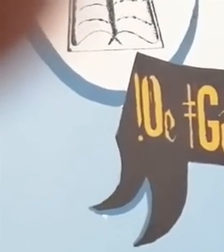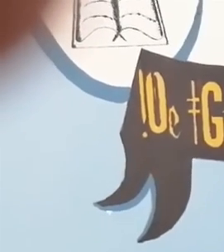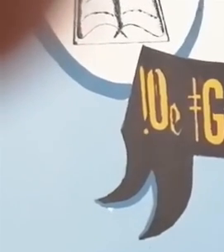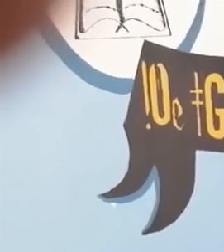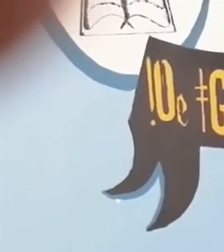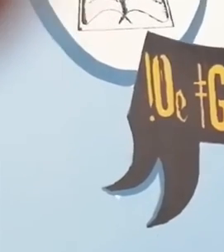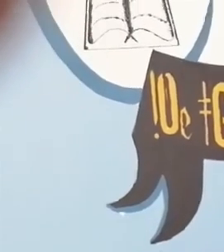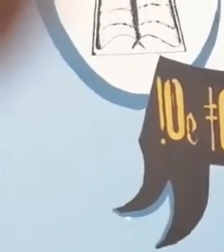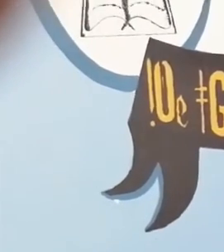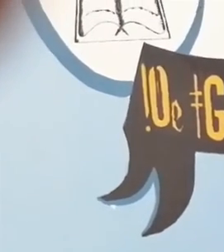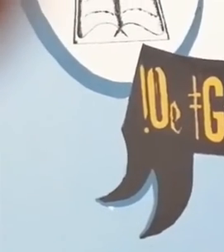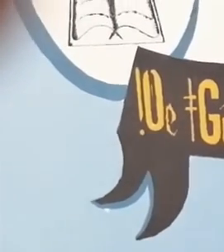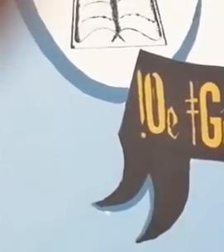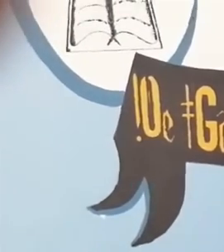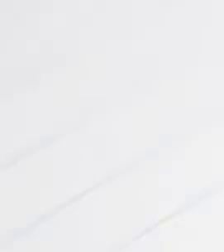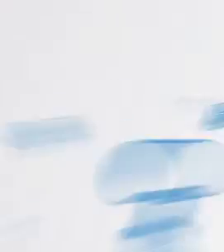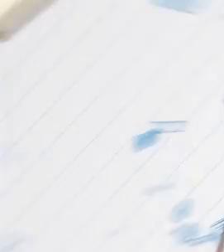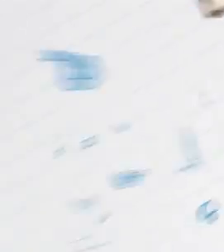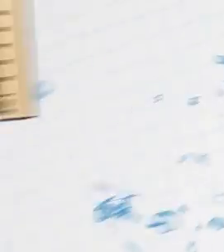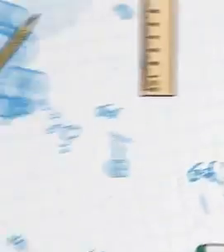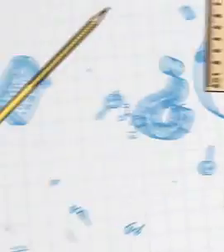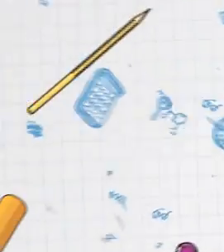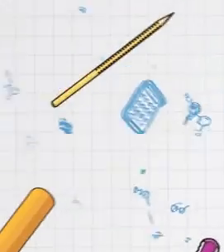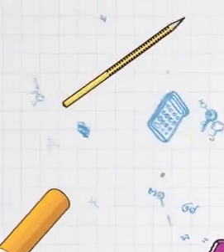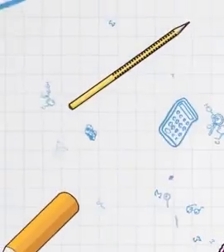say. Thank you, Ms. Lamini. Yeah, thank you.